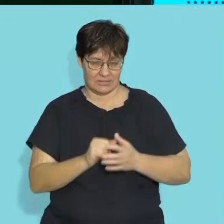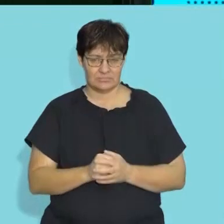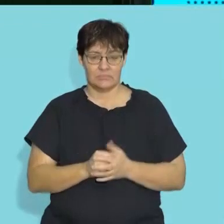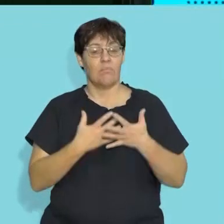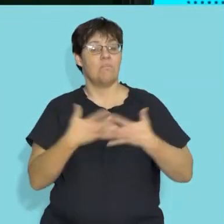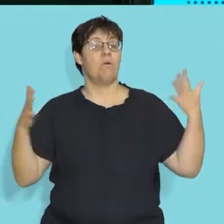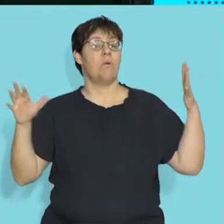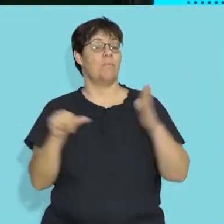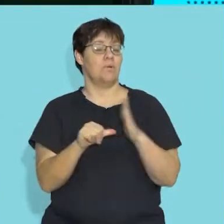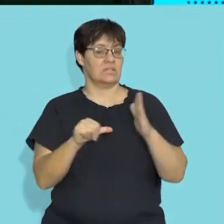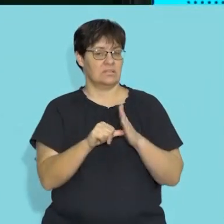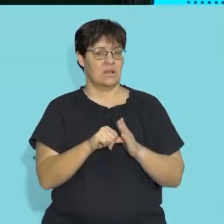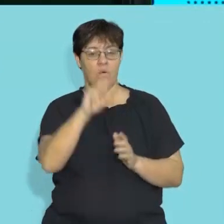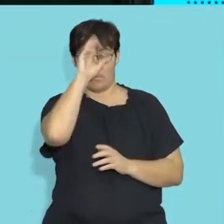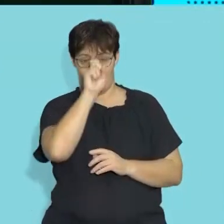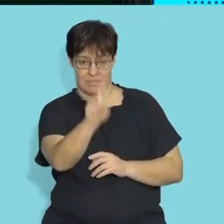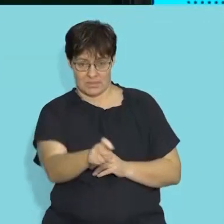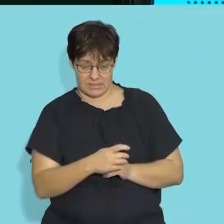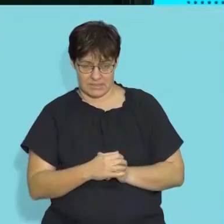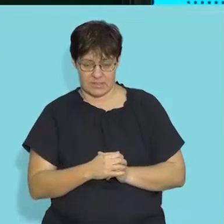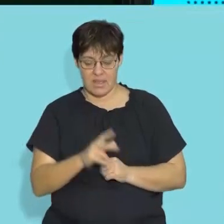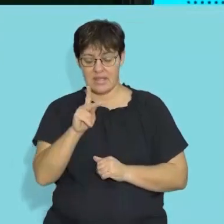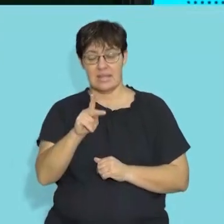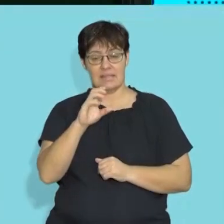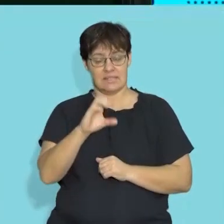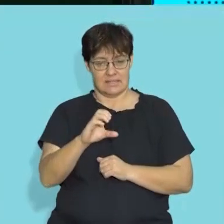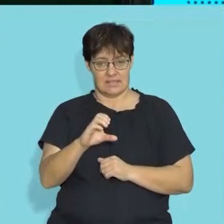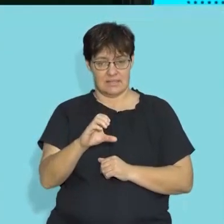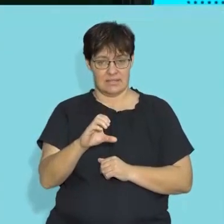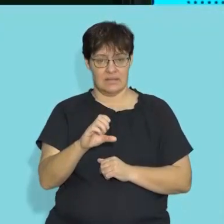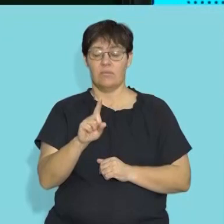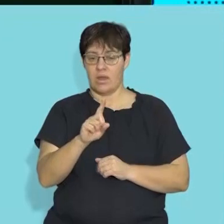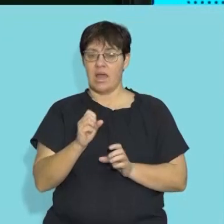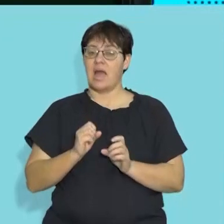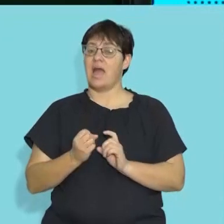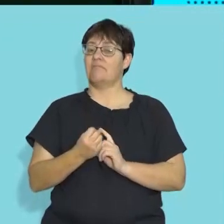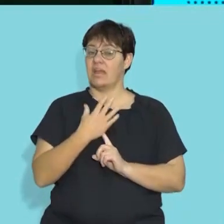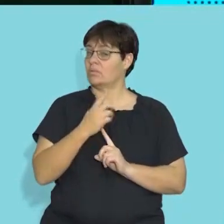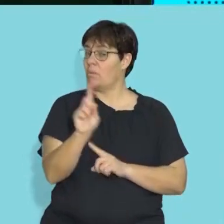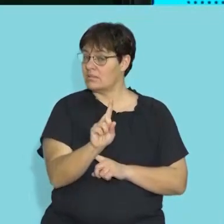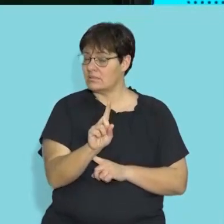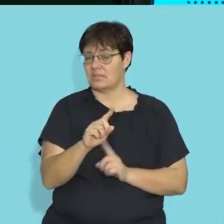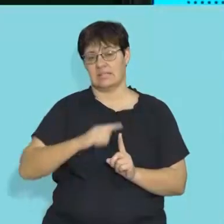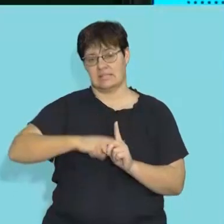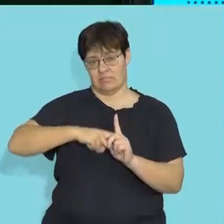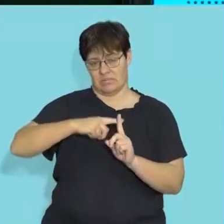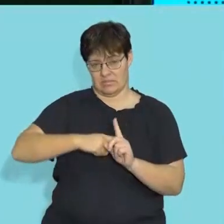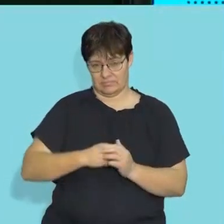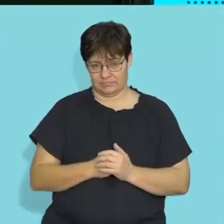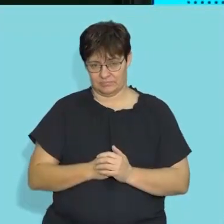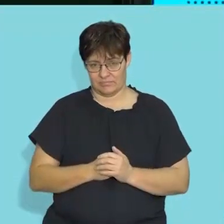the most important thing that you should remember is Kc is only affected by